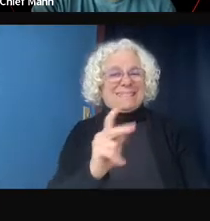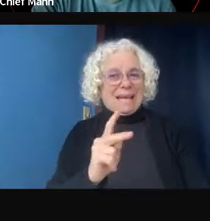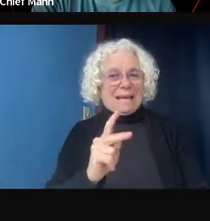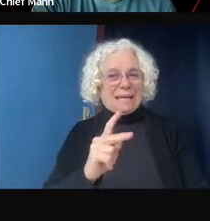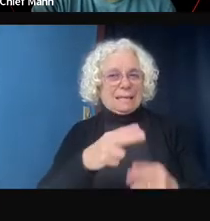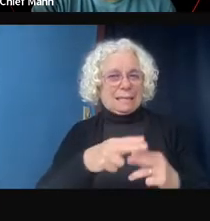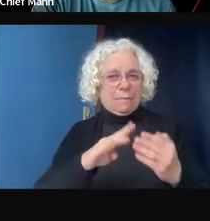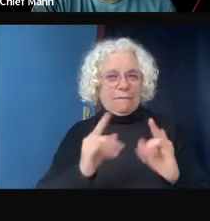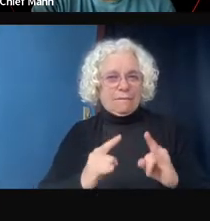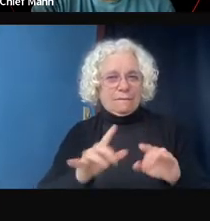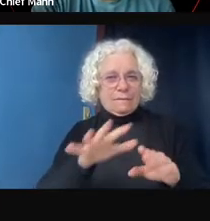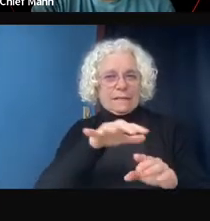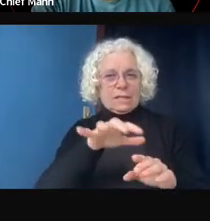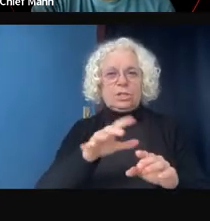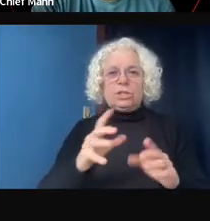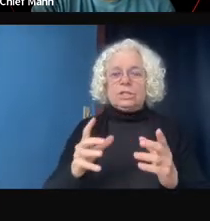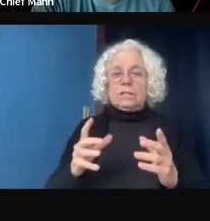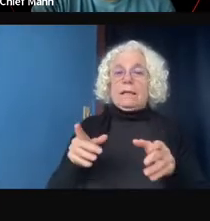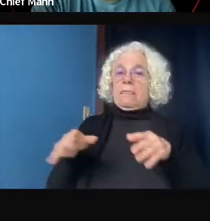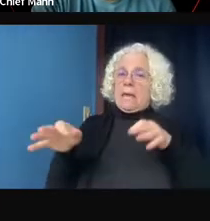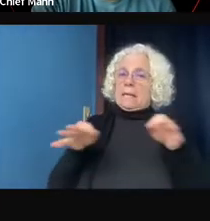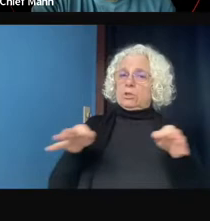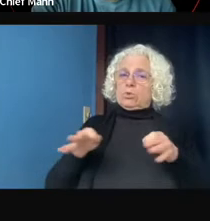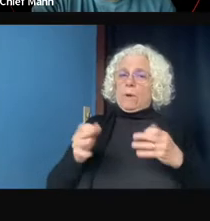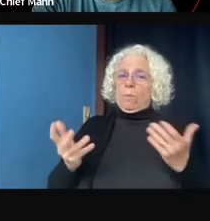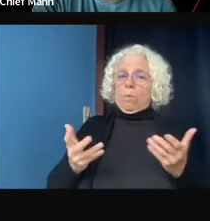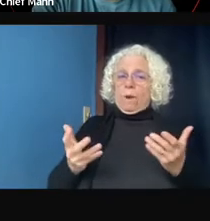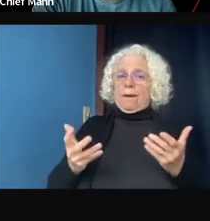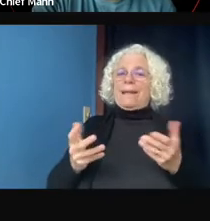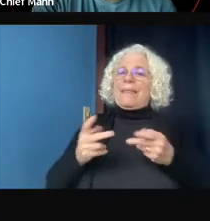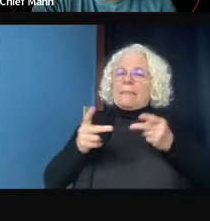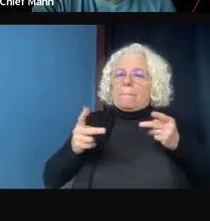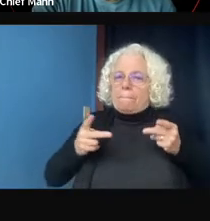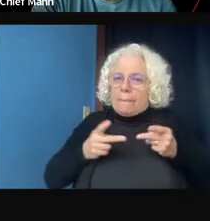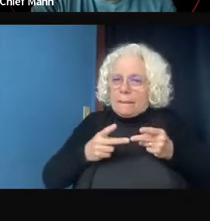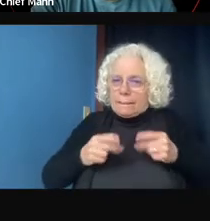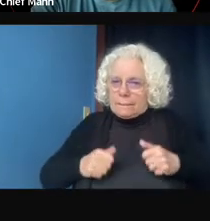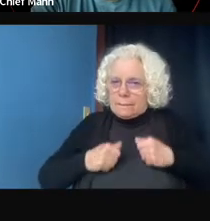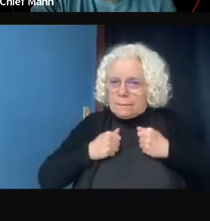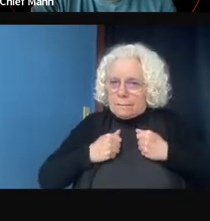all names that were very descriptive of the place in which we lived.